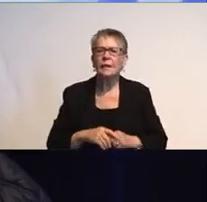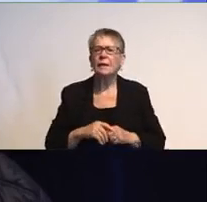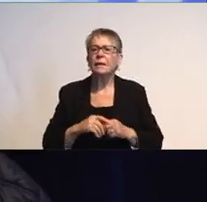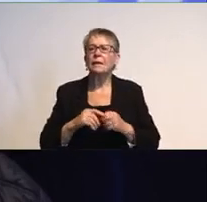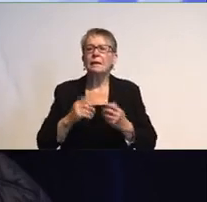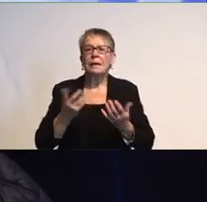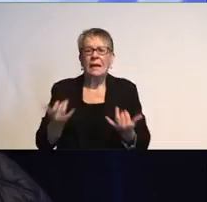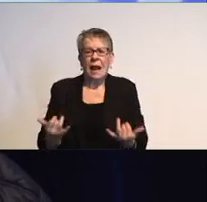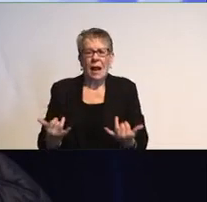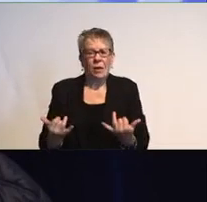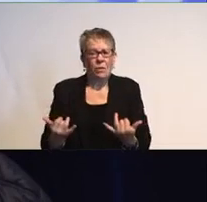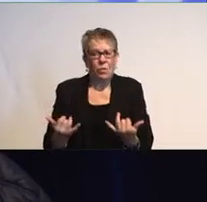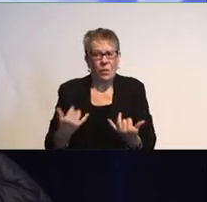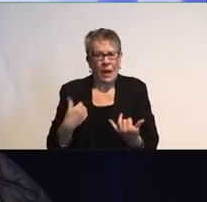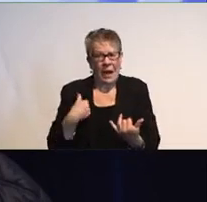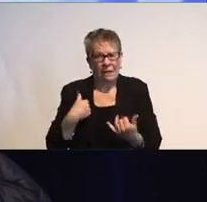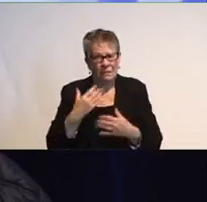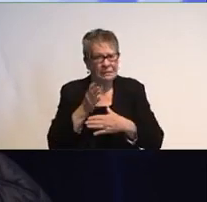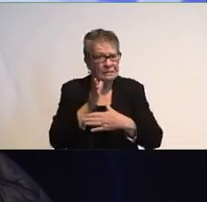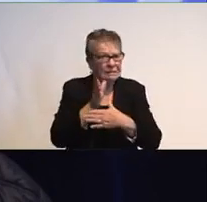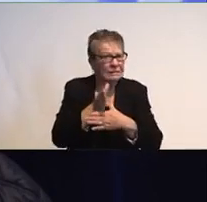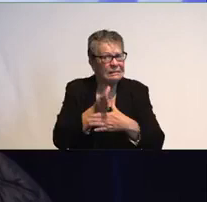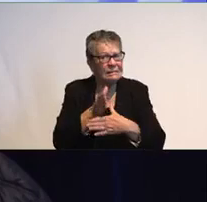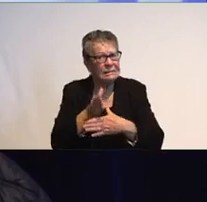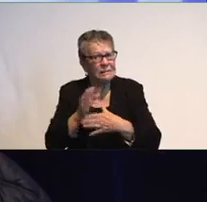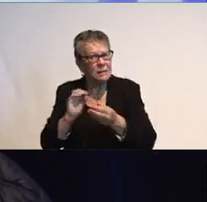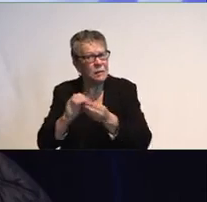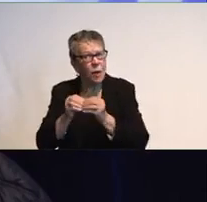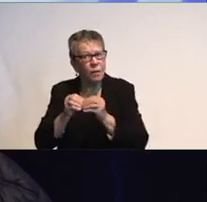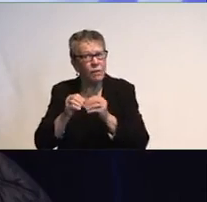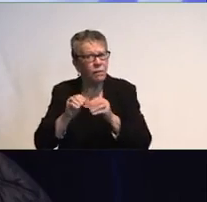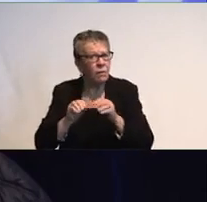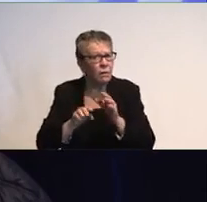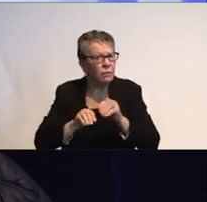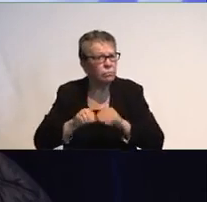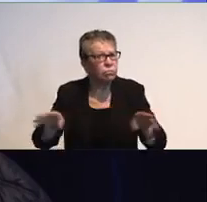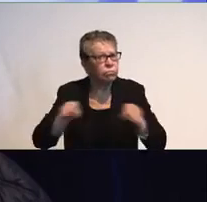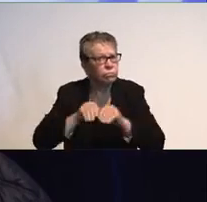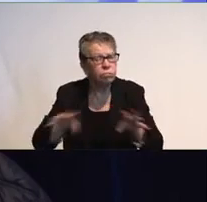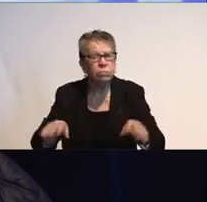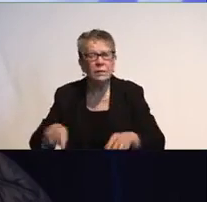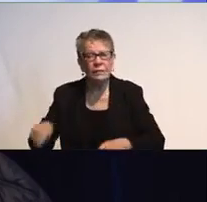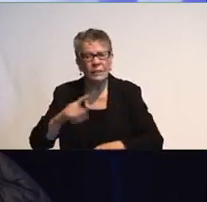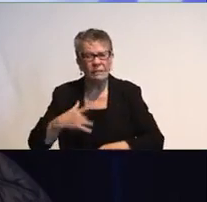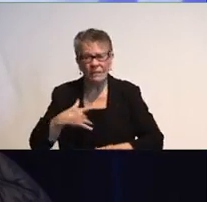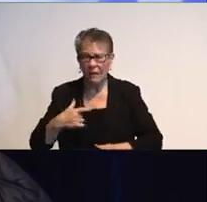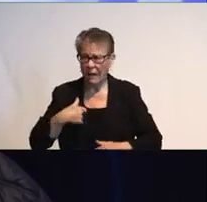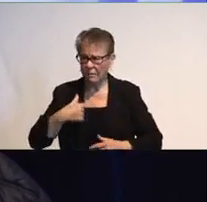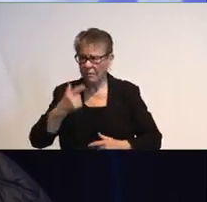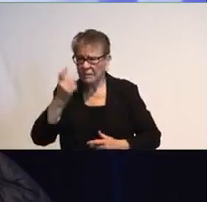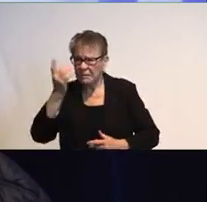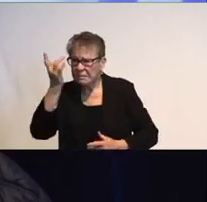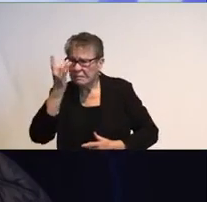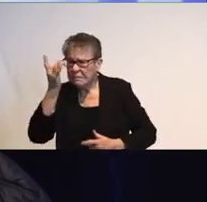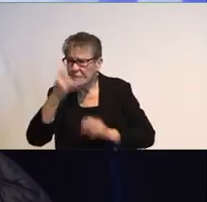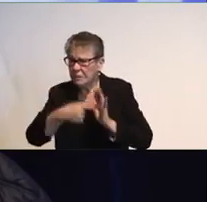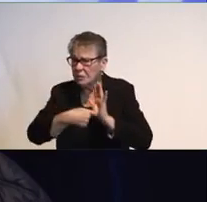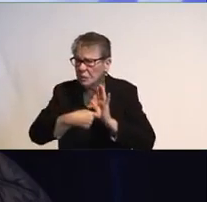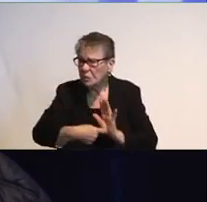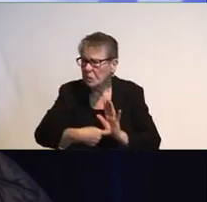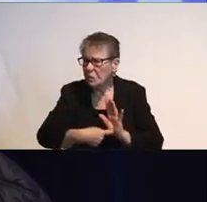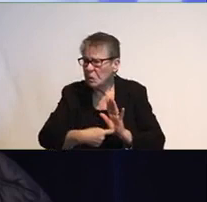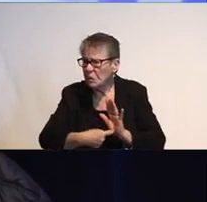individuals with COVID symptoms and no known exposure to a case in the last 14 days, regardless of their vaccination